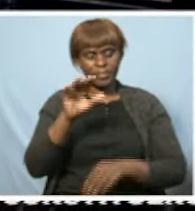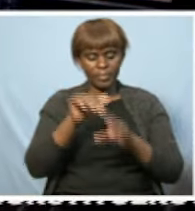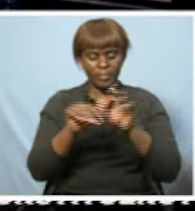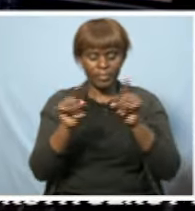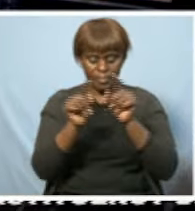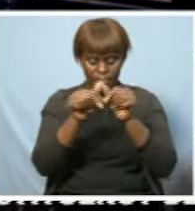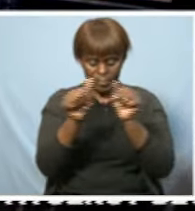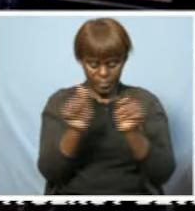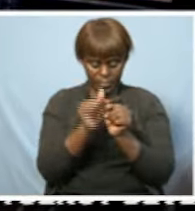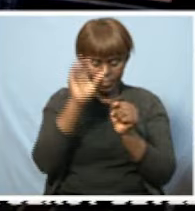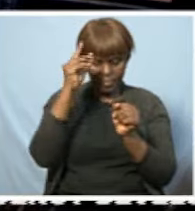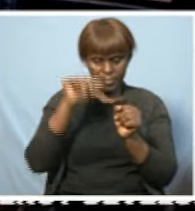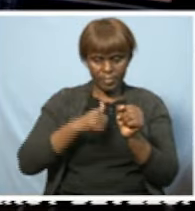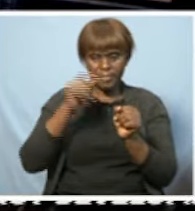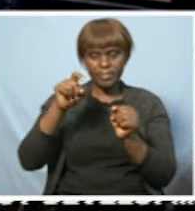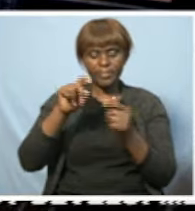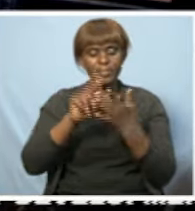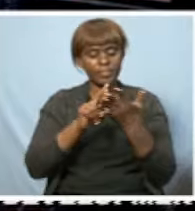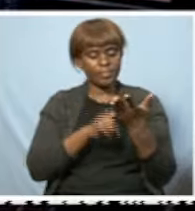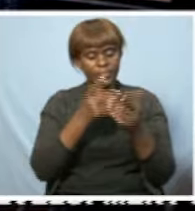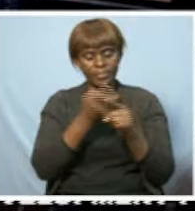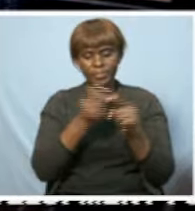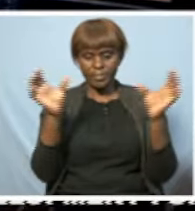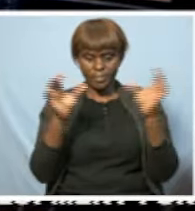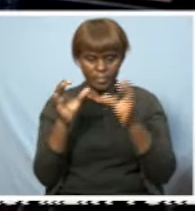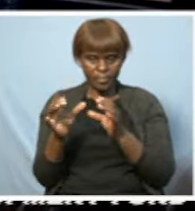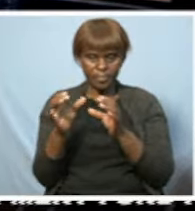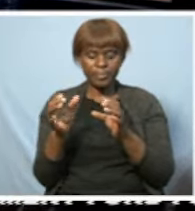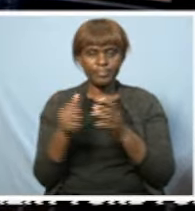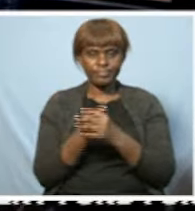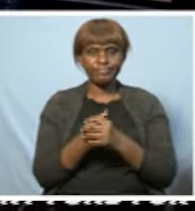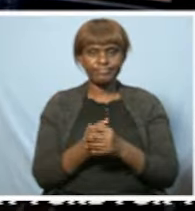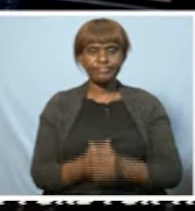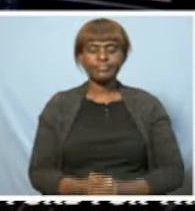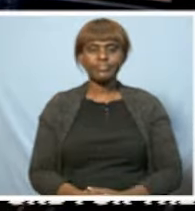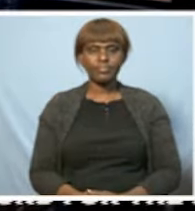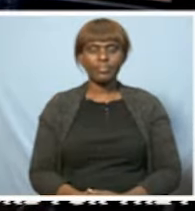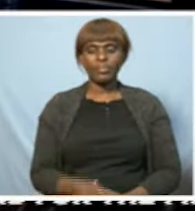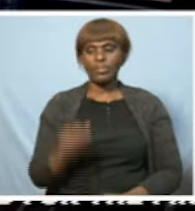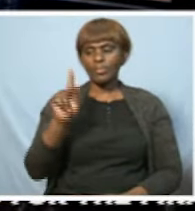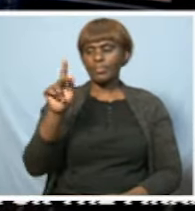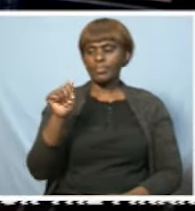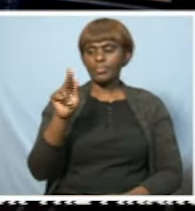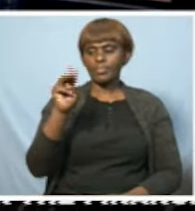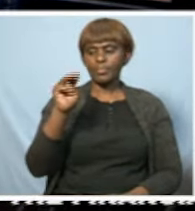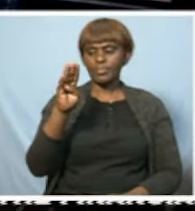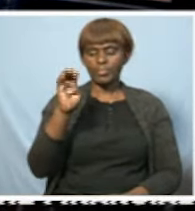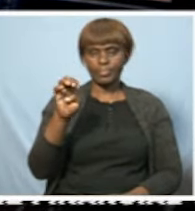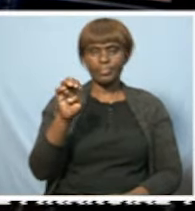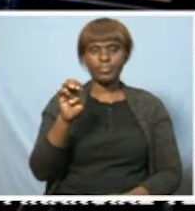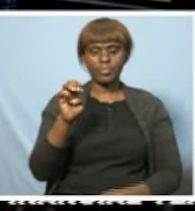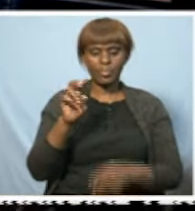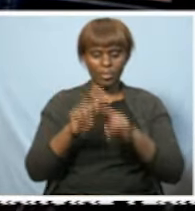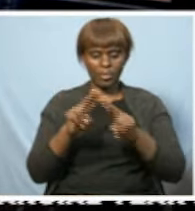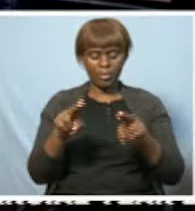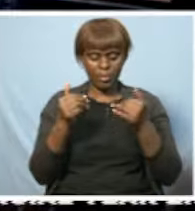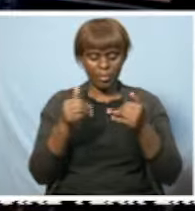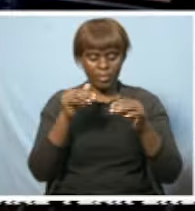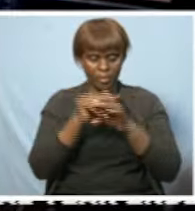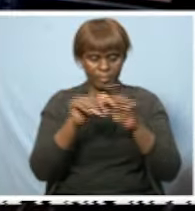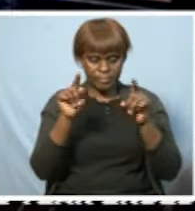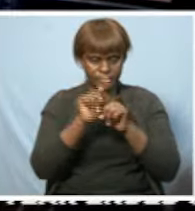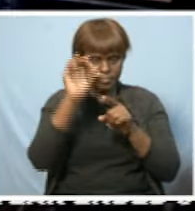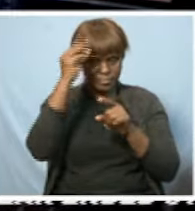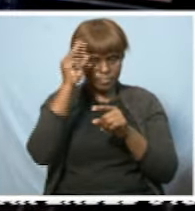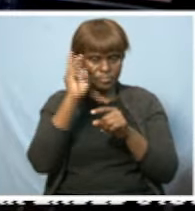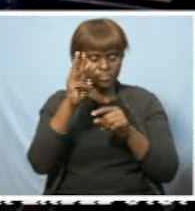is the ambulance. We need the vote, Chair, from the communities of Kaumbwe, so that when they see the ambulance, then they will vote